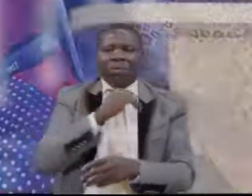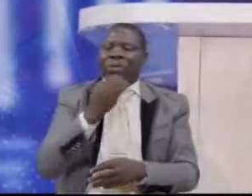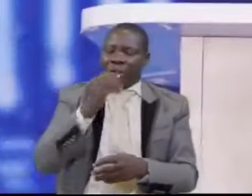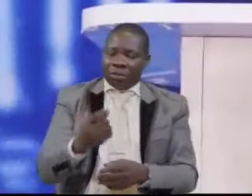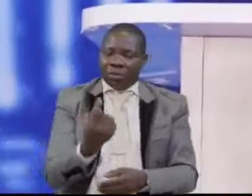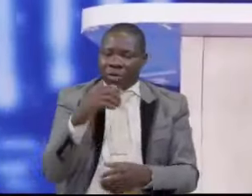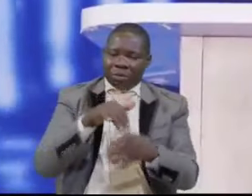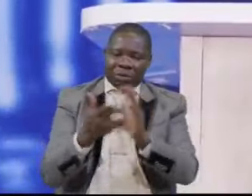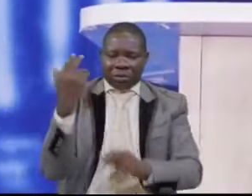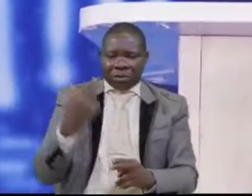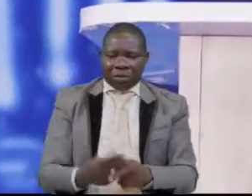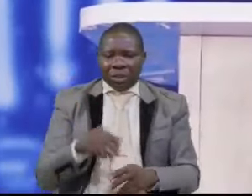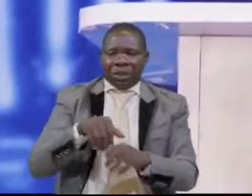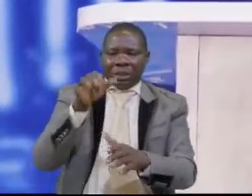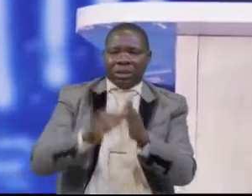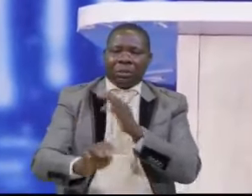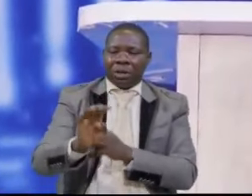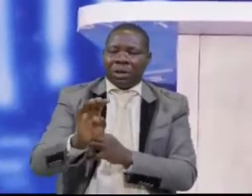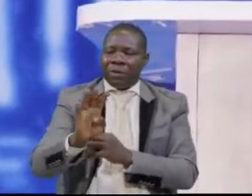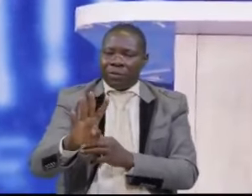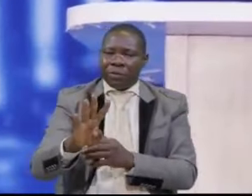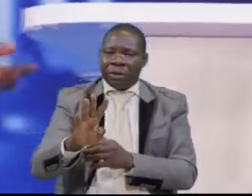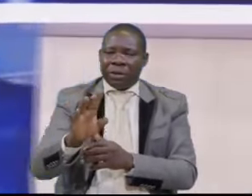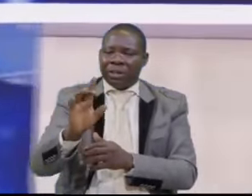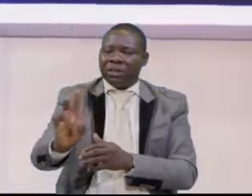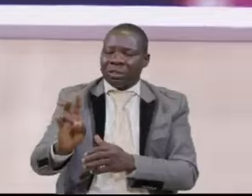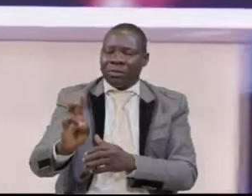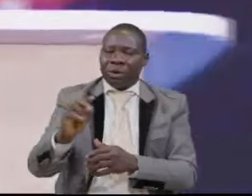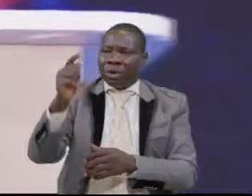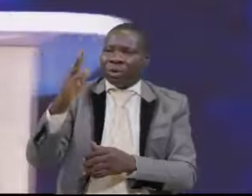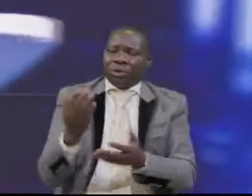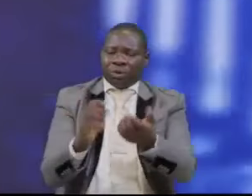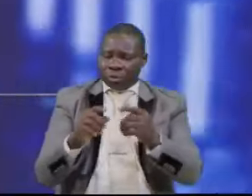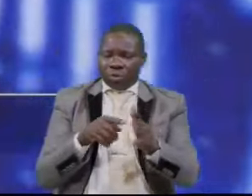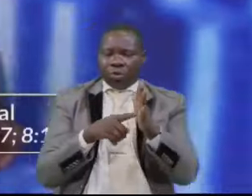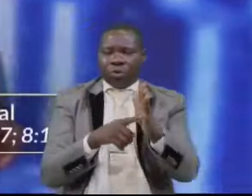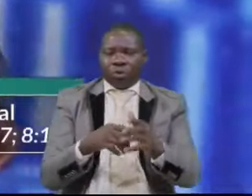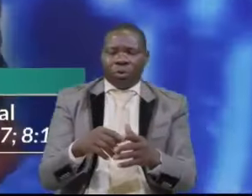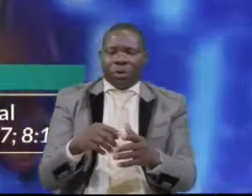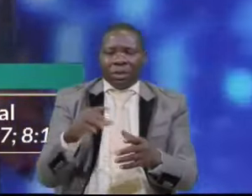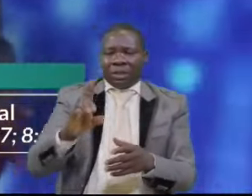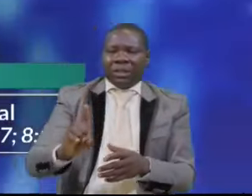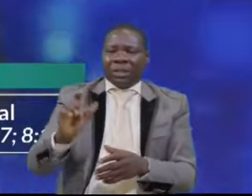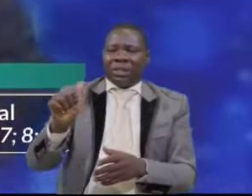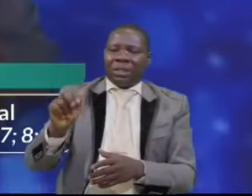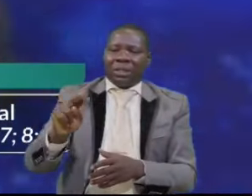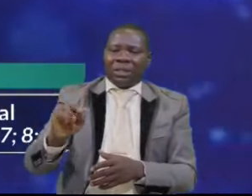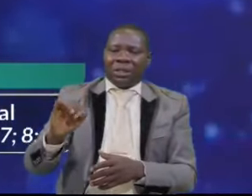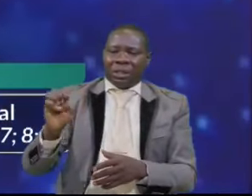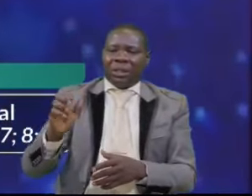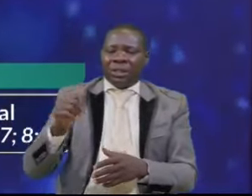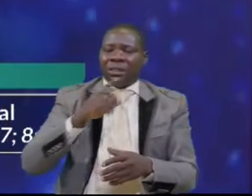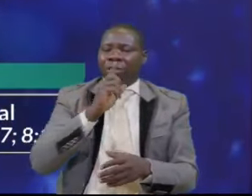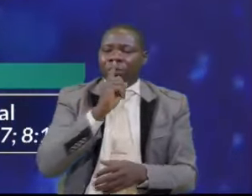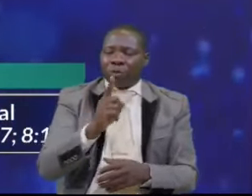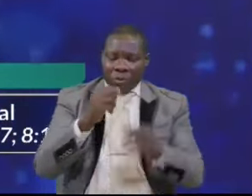Daniel the real power, the real dominion. In Daniel chapter 7, I'm reading from verse 13. Daniel chapter